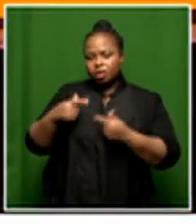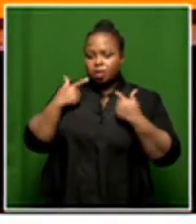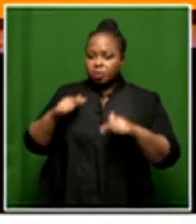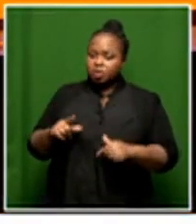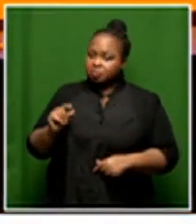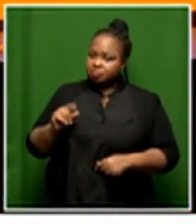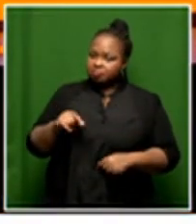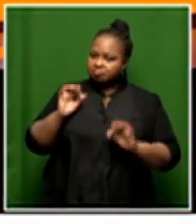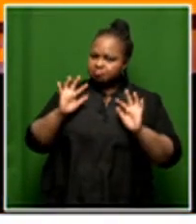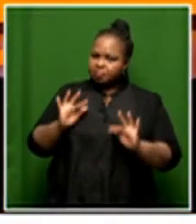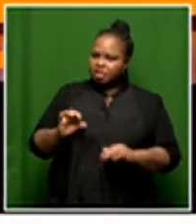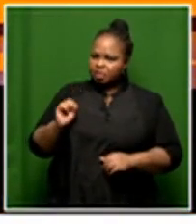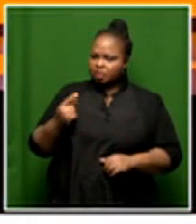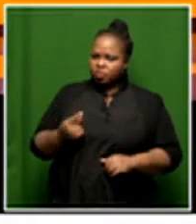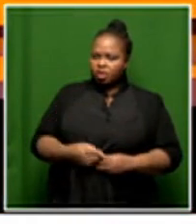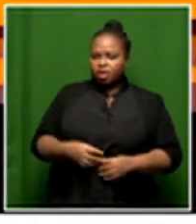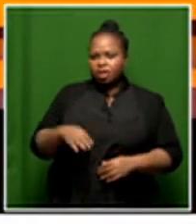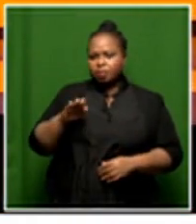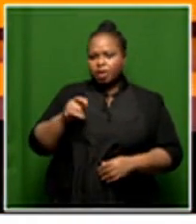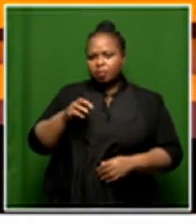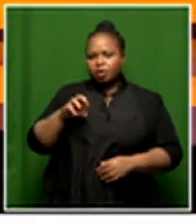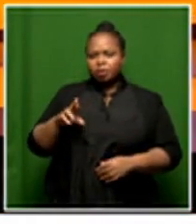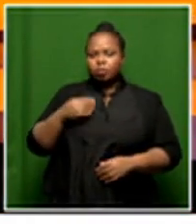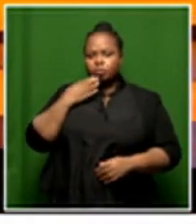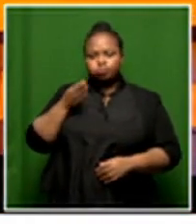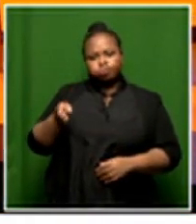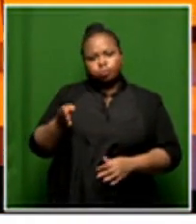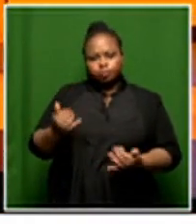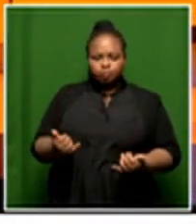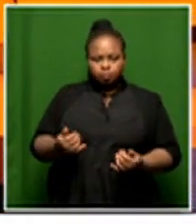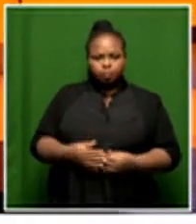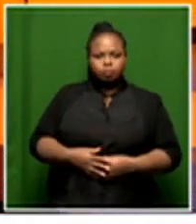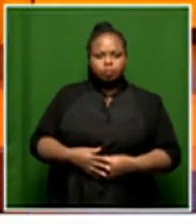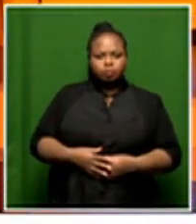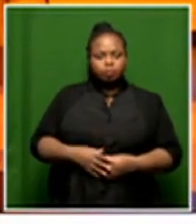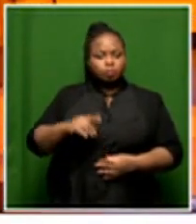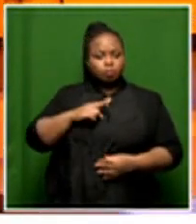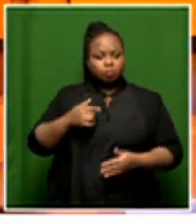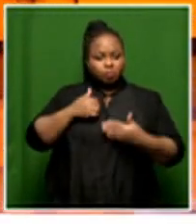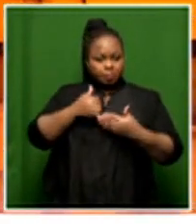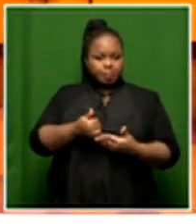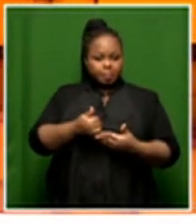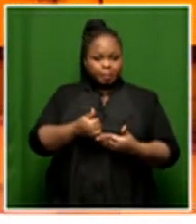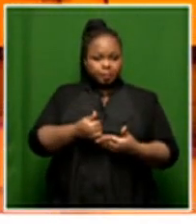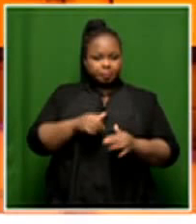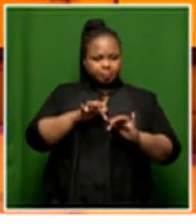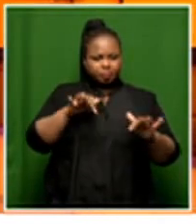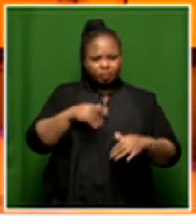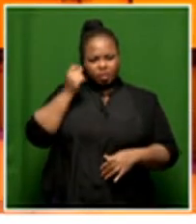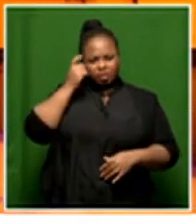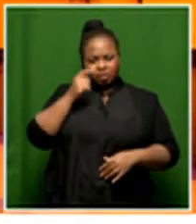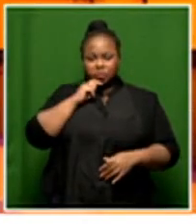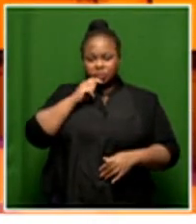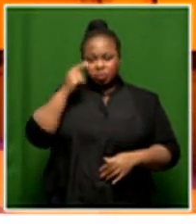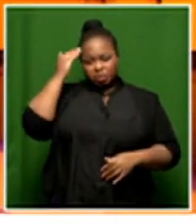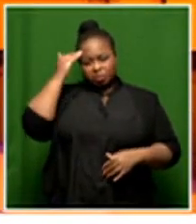absolutely incredible, and to have somebody like Barbara Oakley come on board who actually helps people understand how